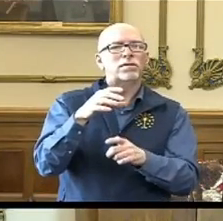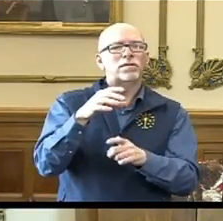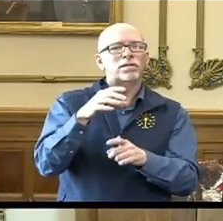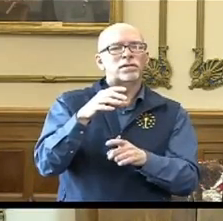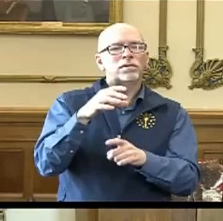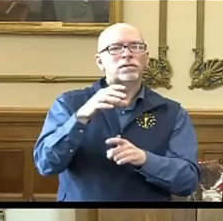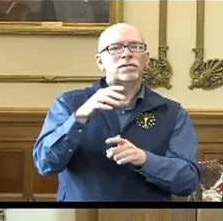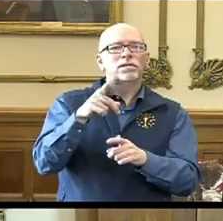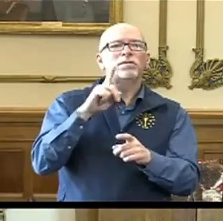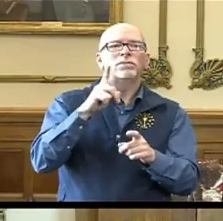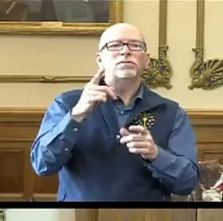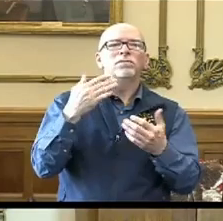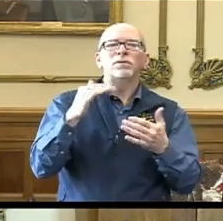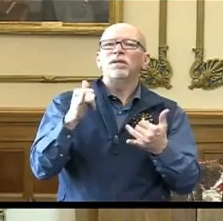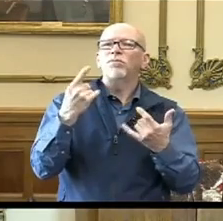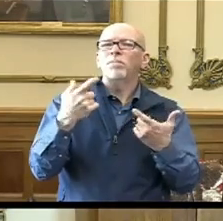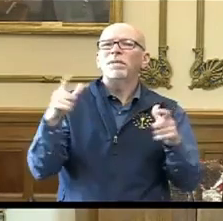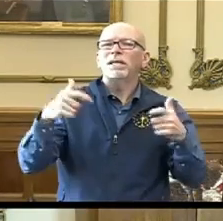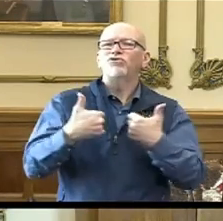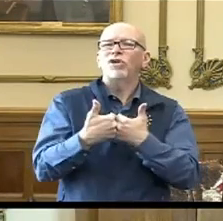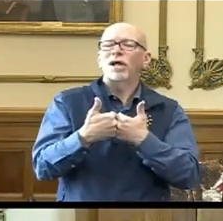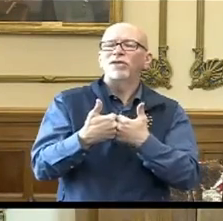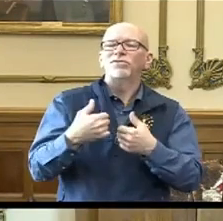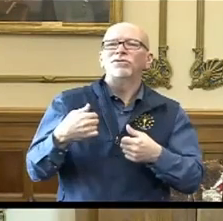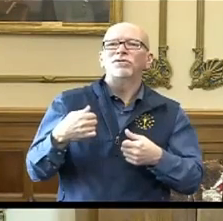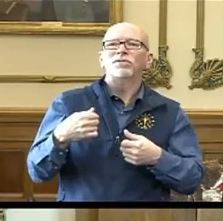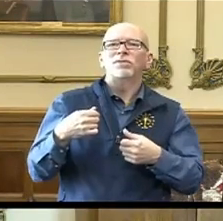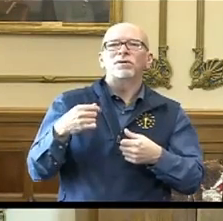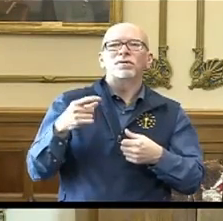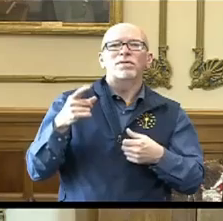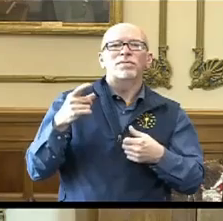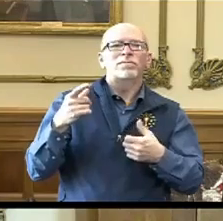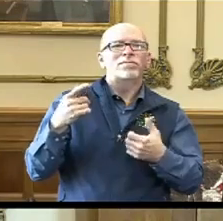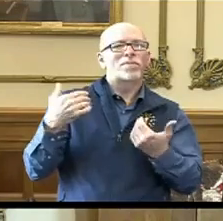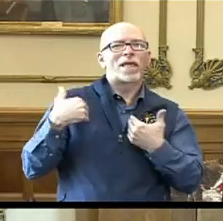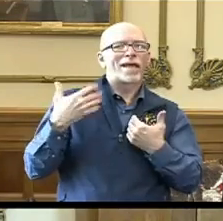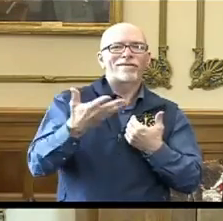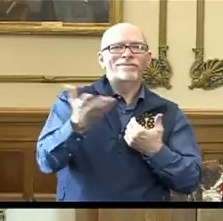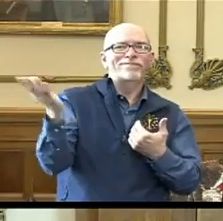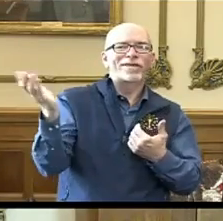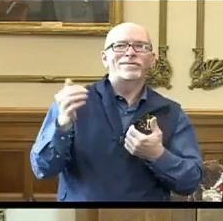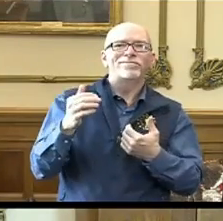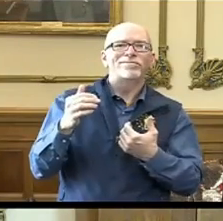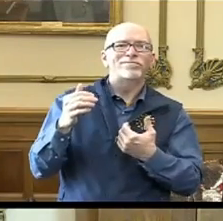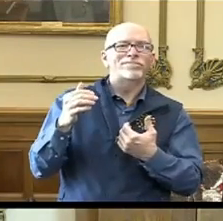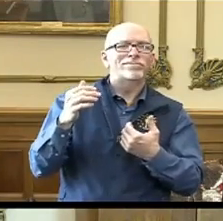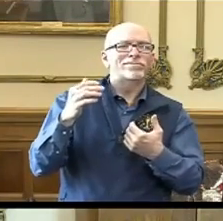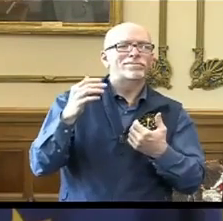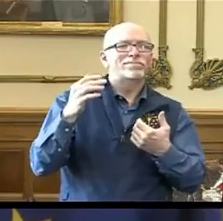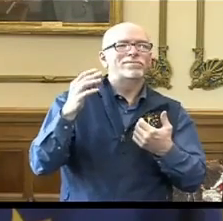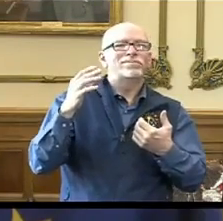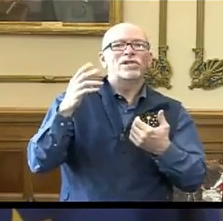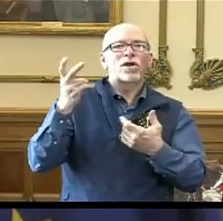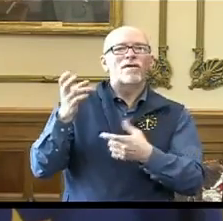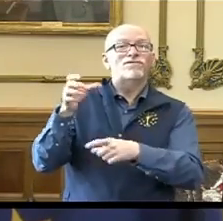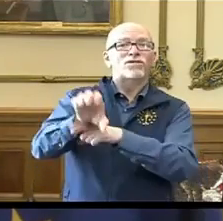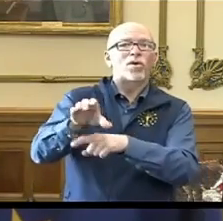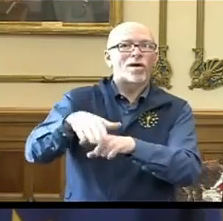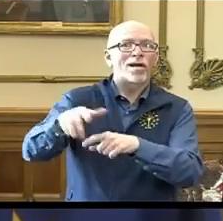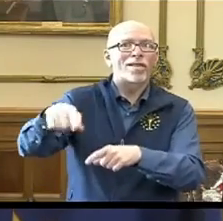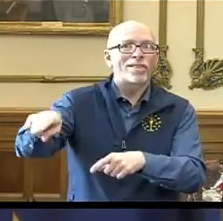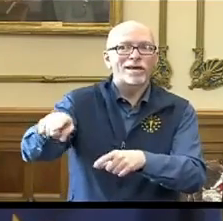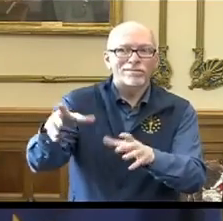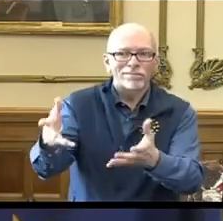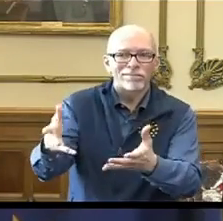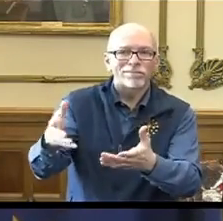the incredible challenge that they have that's been foisted upon them to